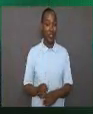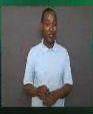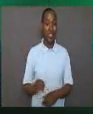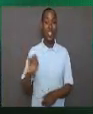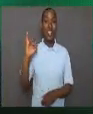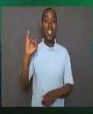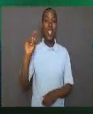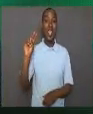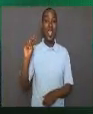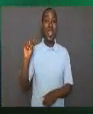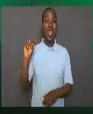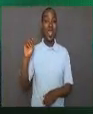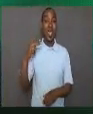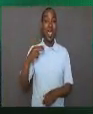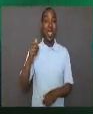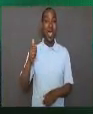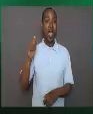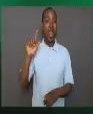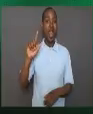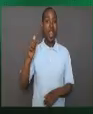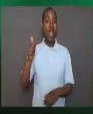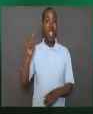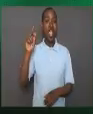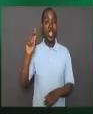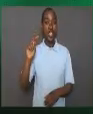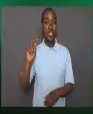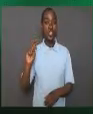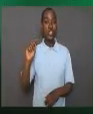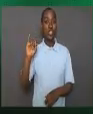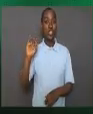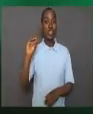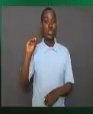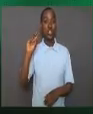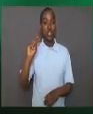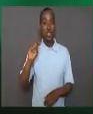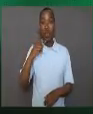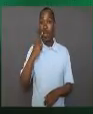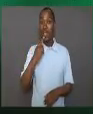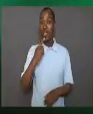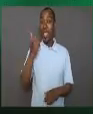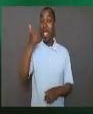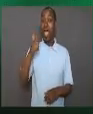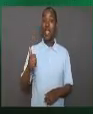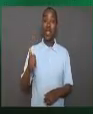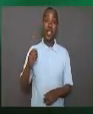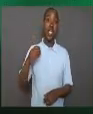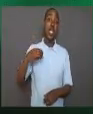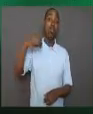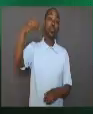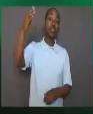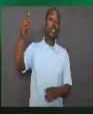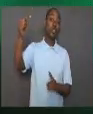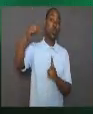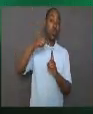Inhalation is the movement of air from the external environment through the